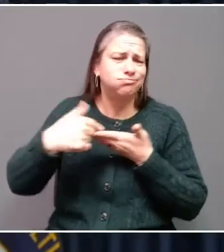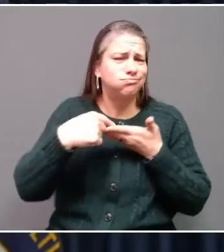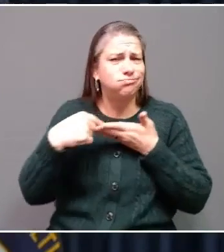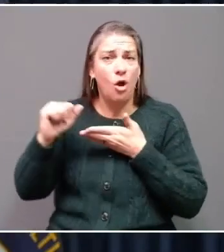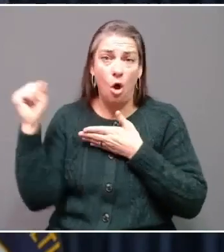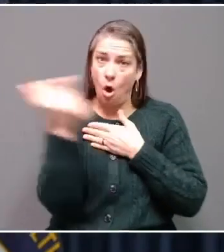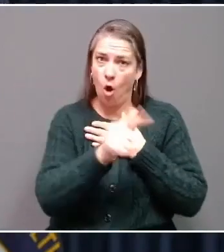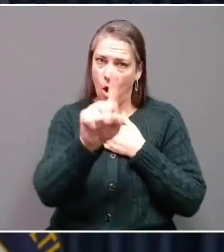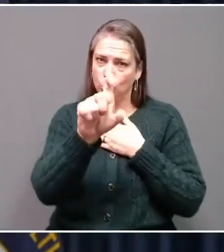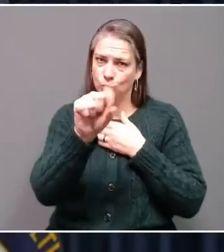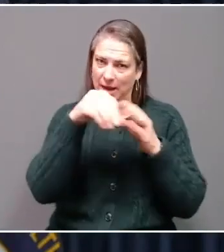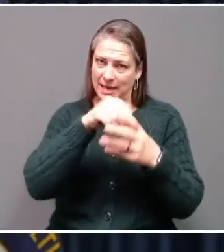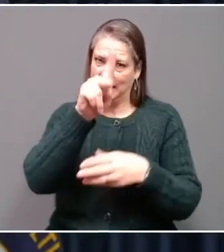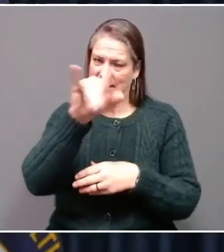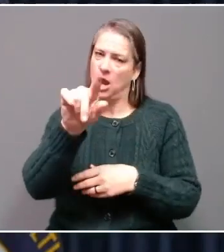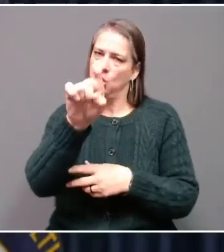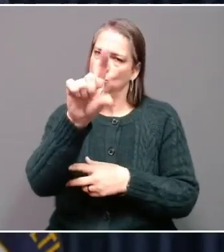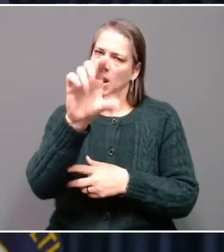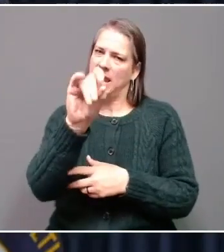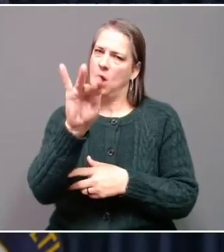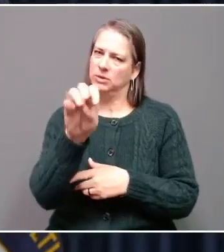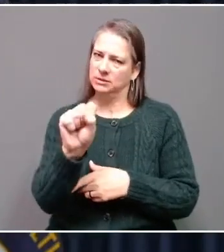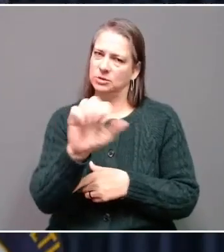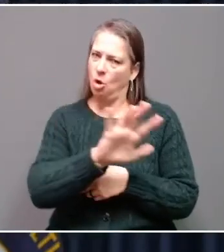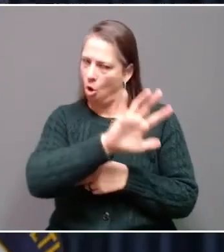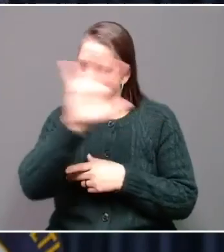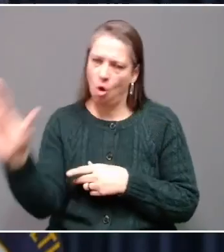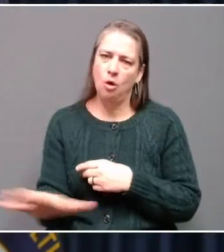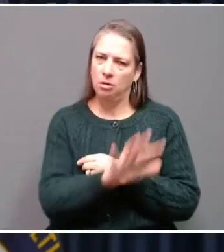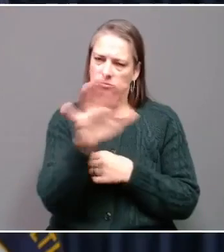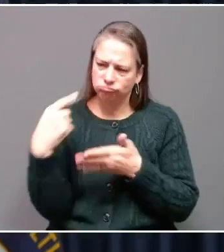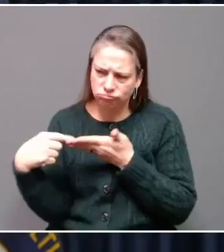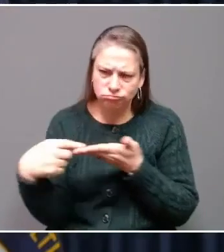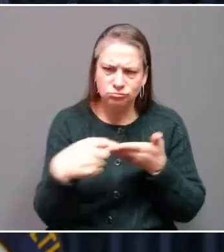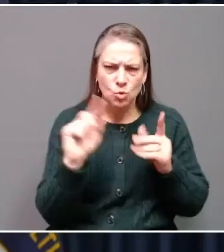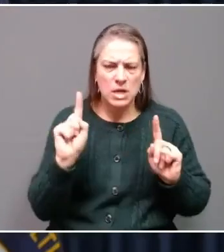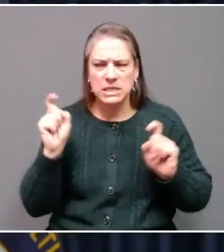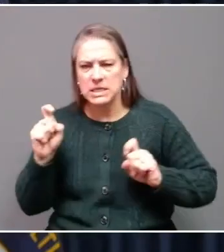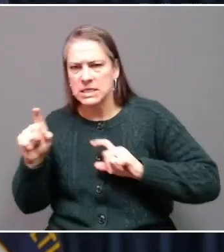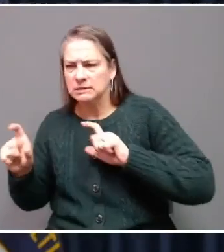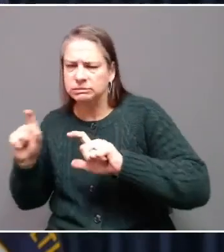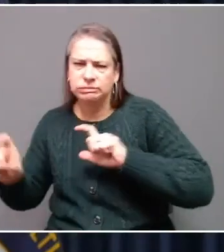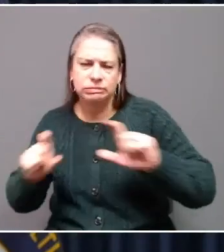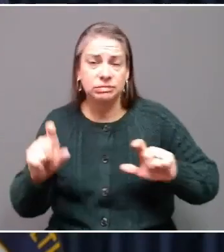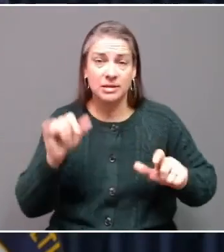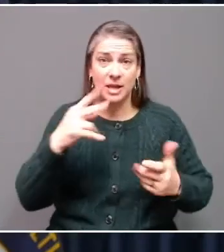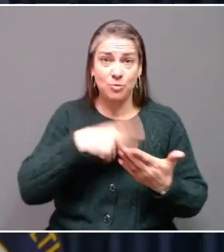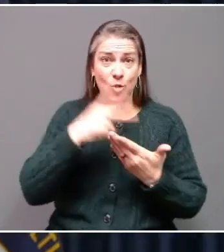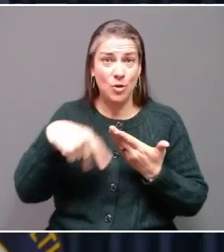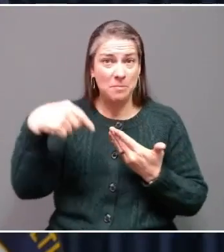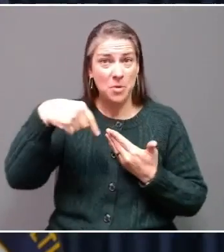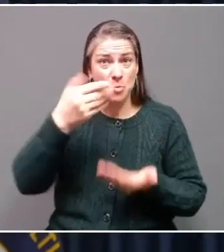counties, not just in round 1, but in round 2 as well. I think this is a program that shows what we can do when we work together and we